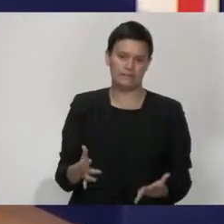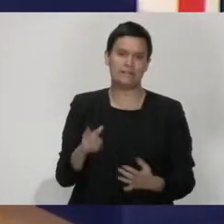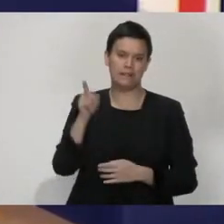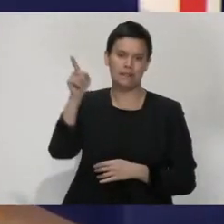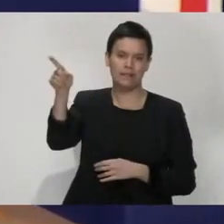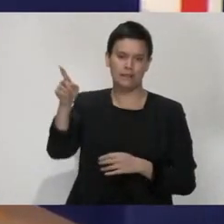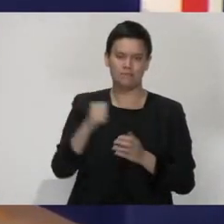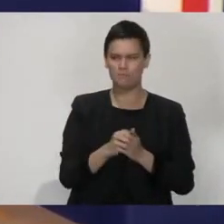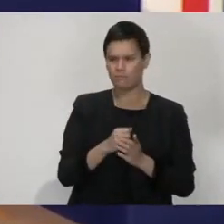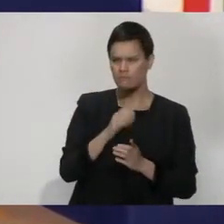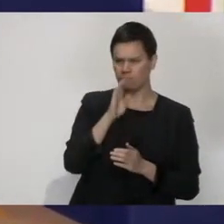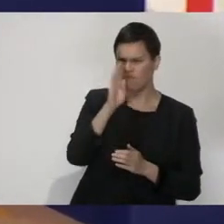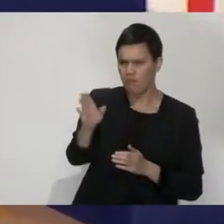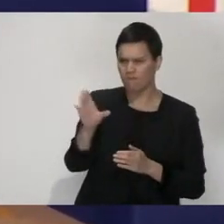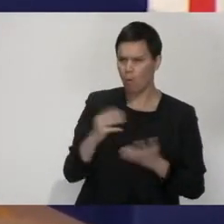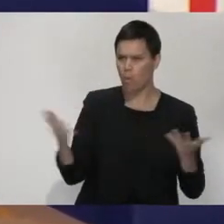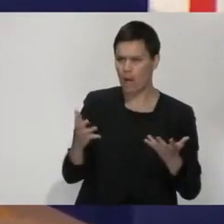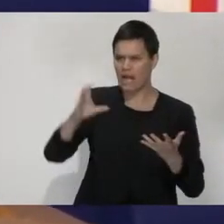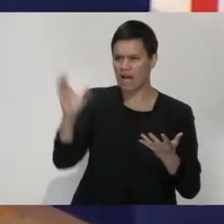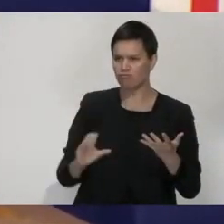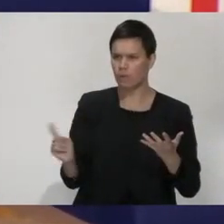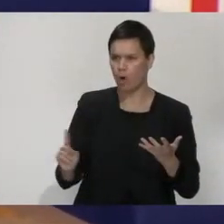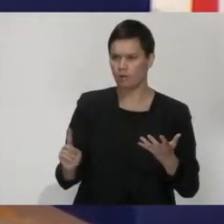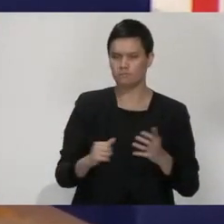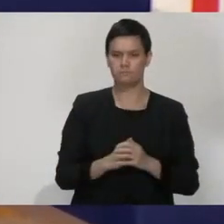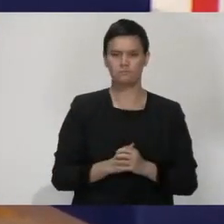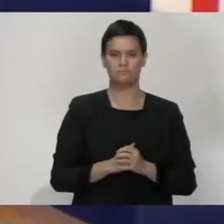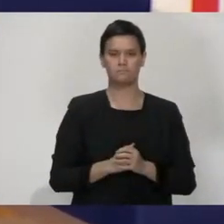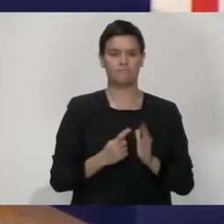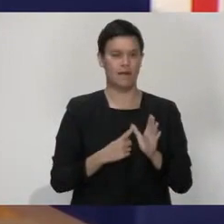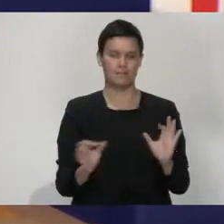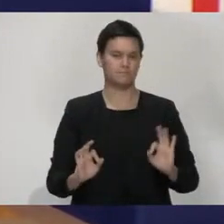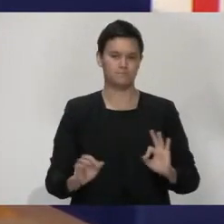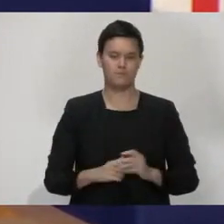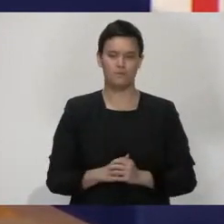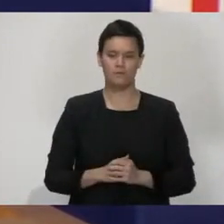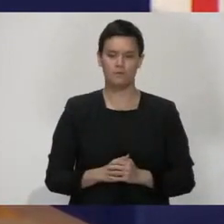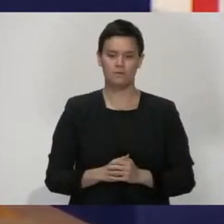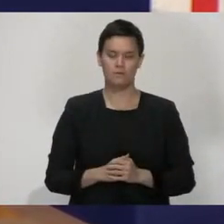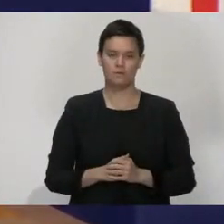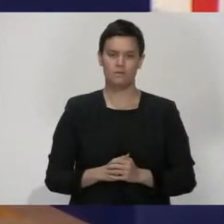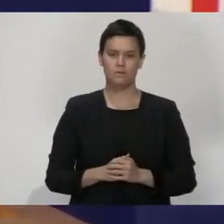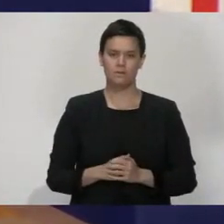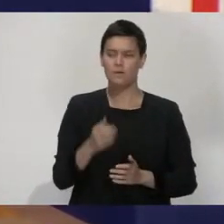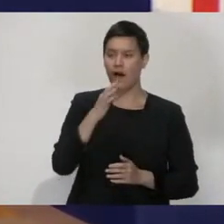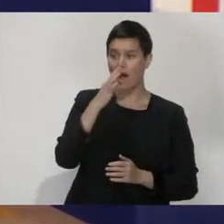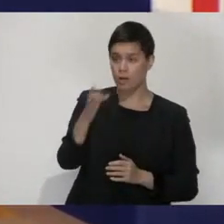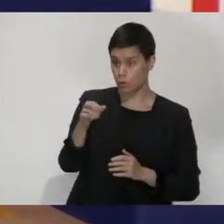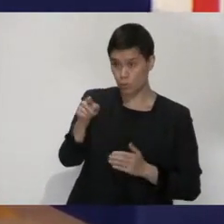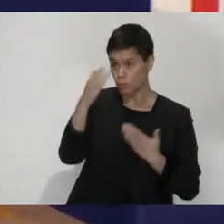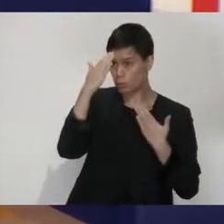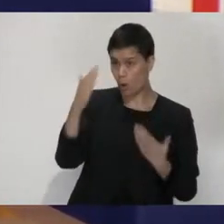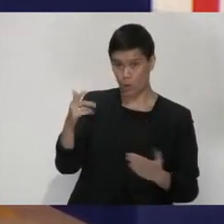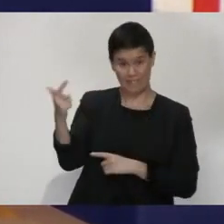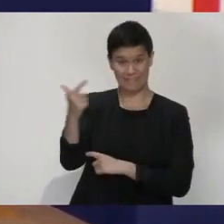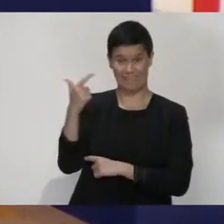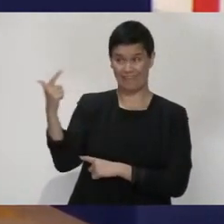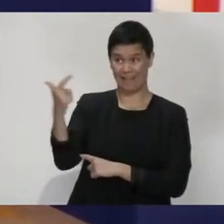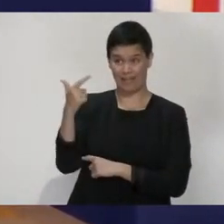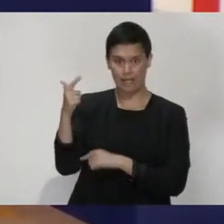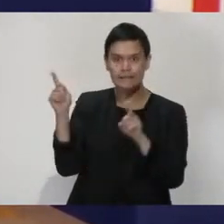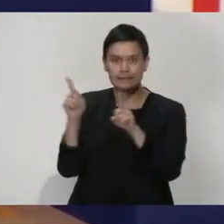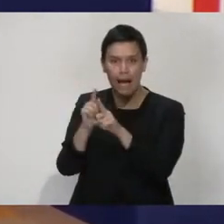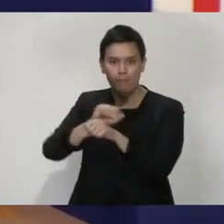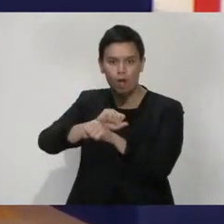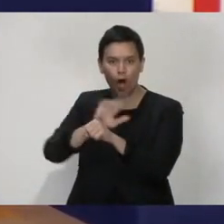you, were they all, so you don't know whether they all had the same strain, so got it on the flight, or whether it's 7